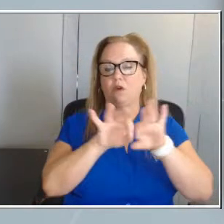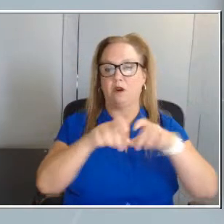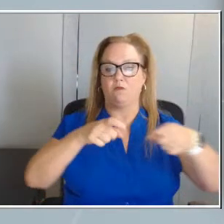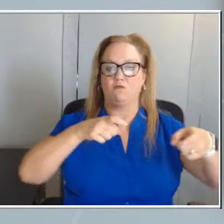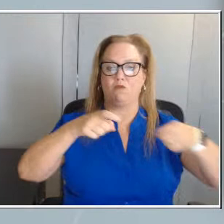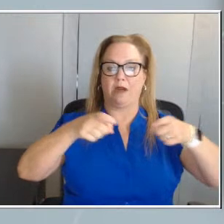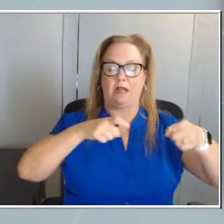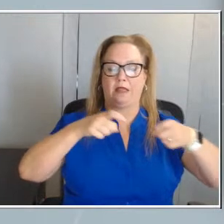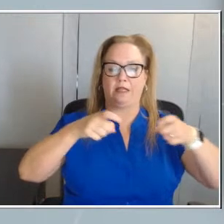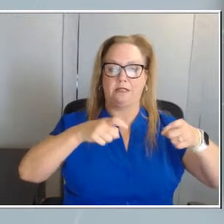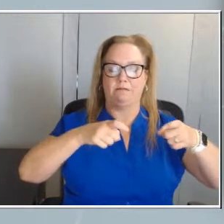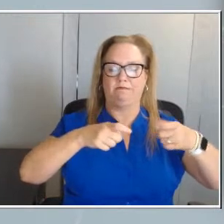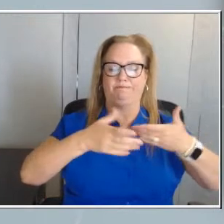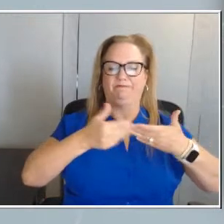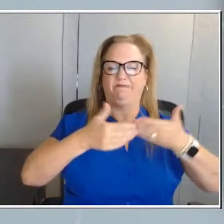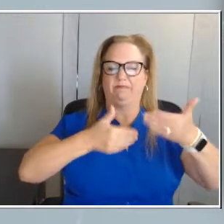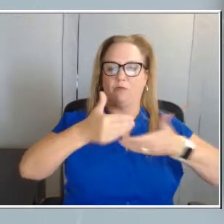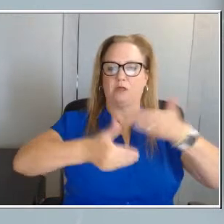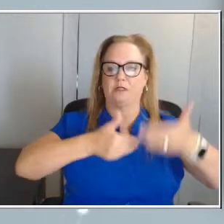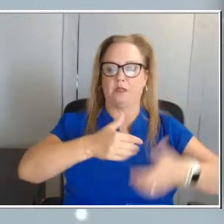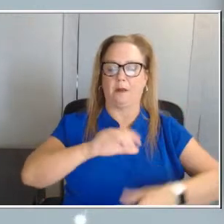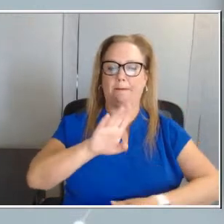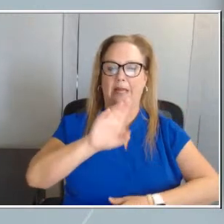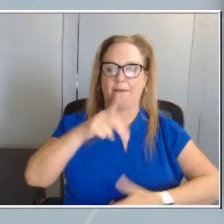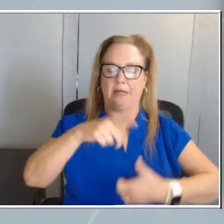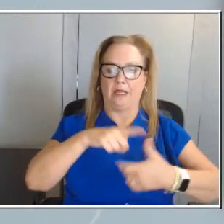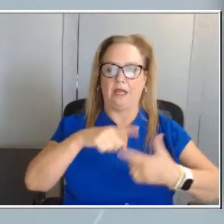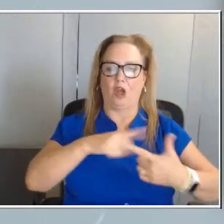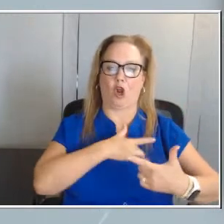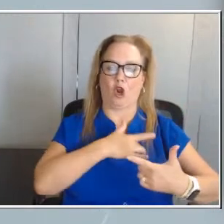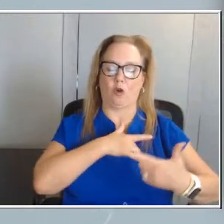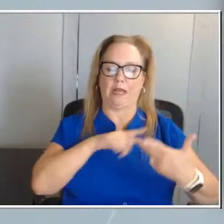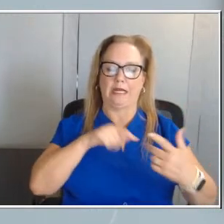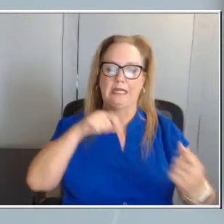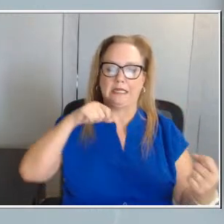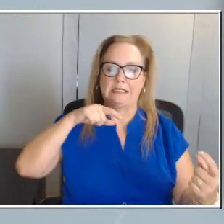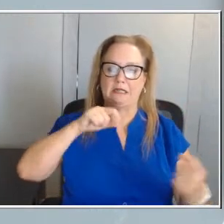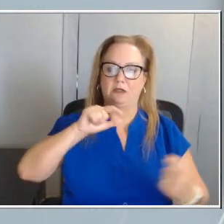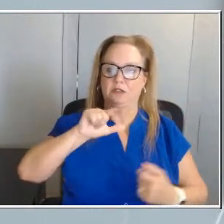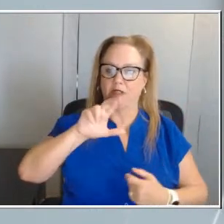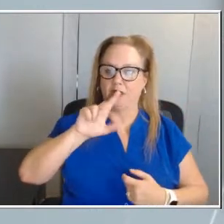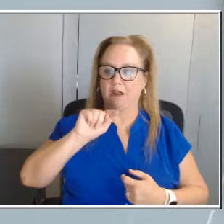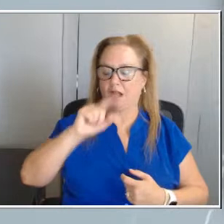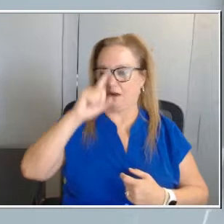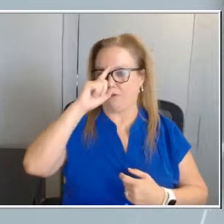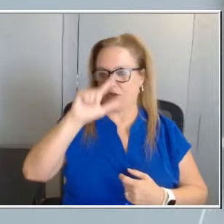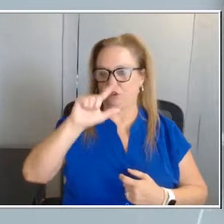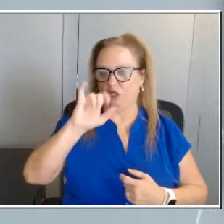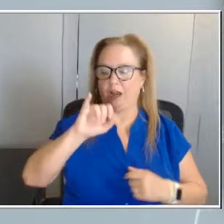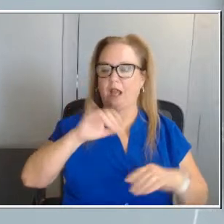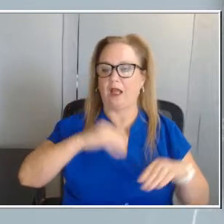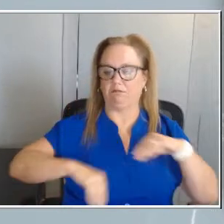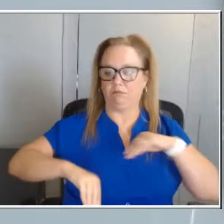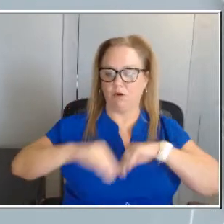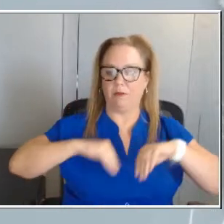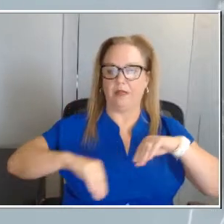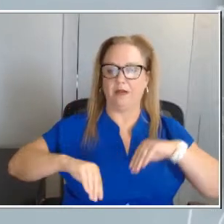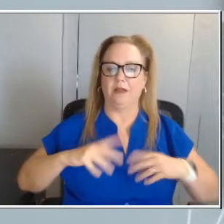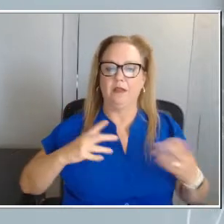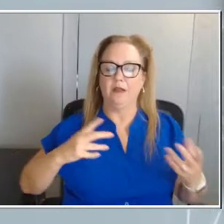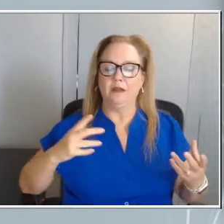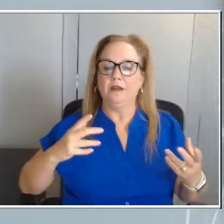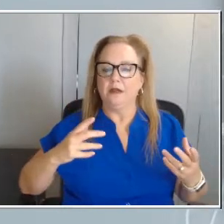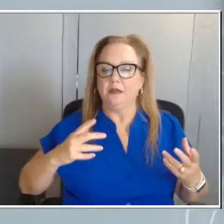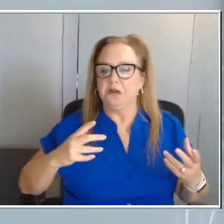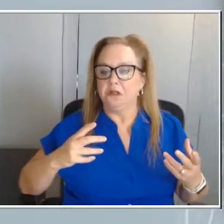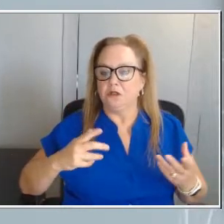autonomic processes, our blood pressure, heart rate, sends out signals to the gut for GI motility and those sorts of things. And so there is some